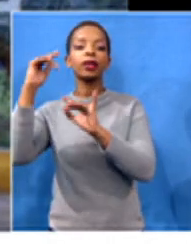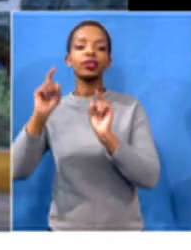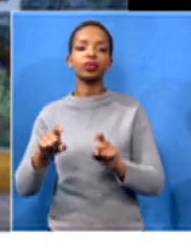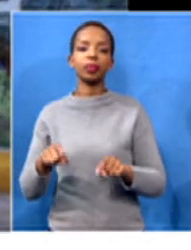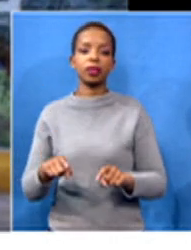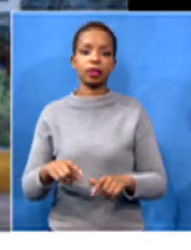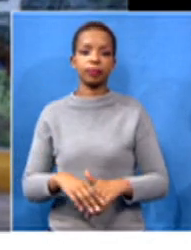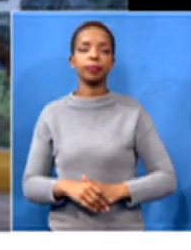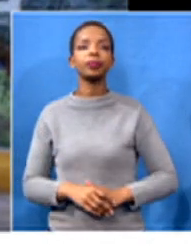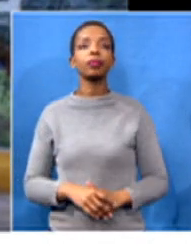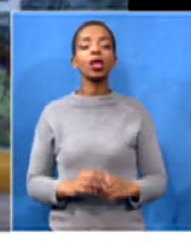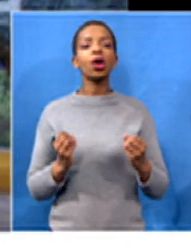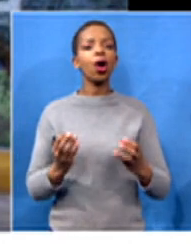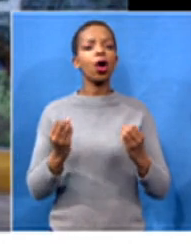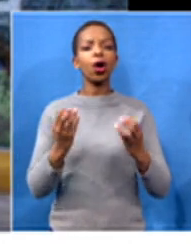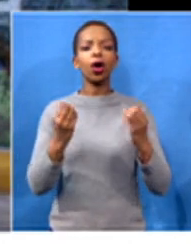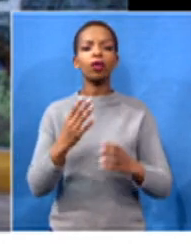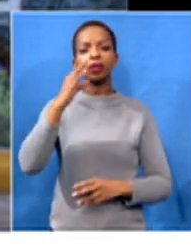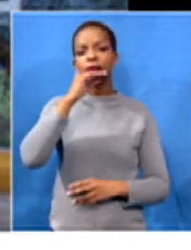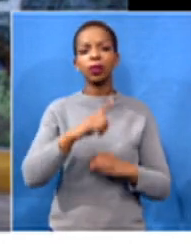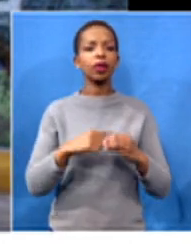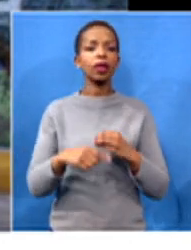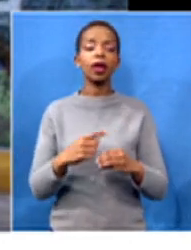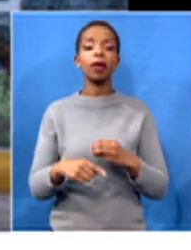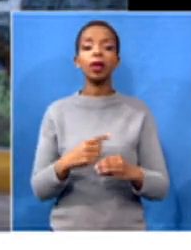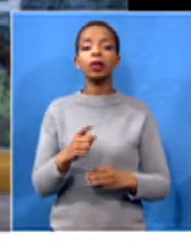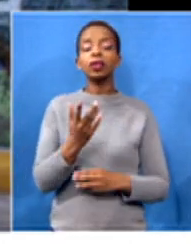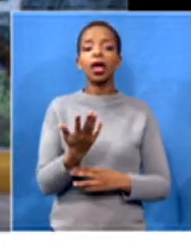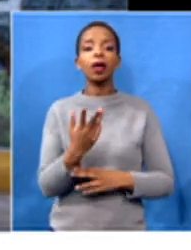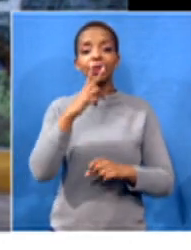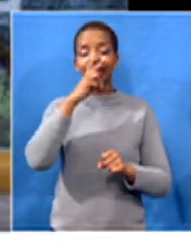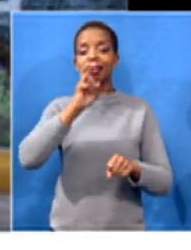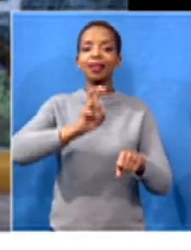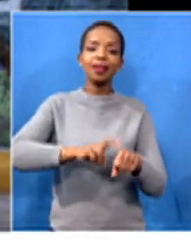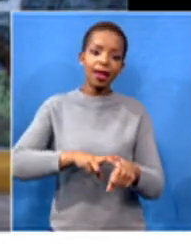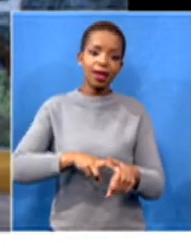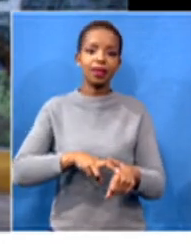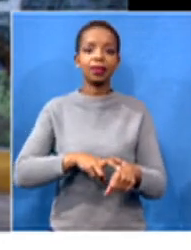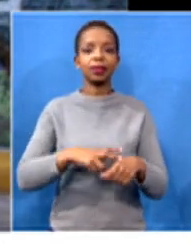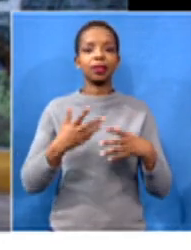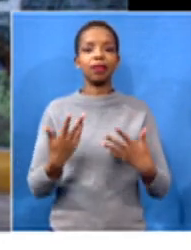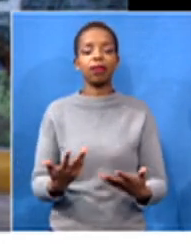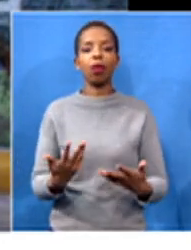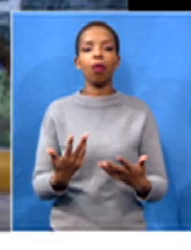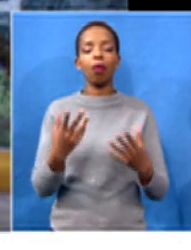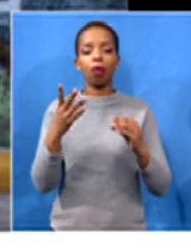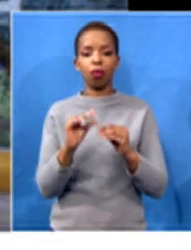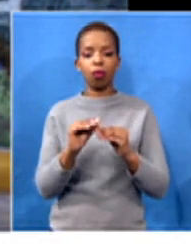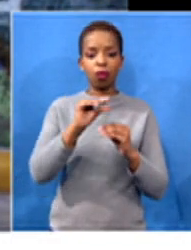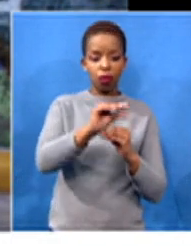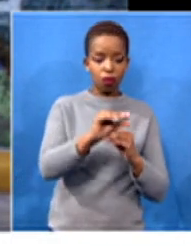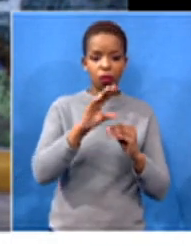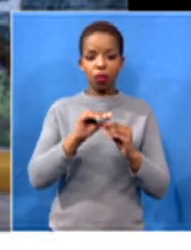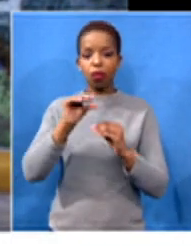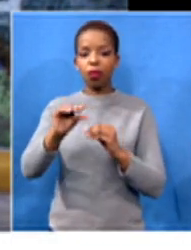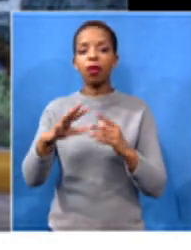I've been talking before, even on your show, about the need for incentives in post-school